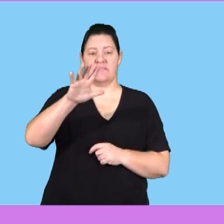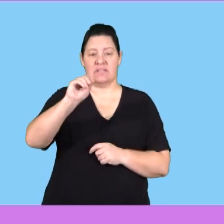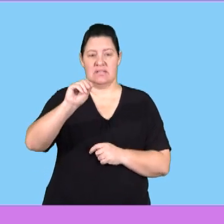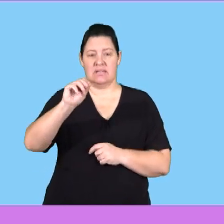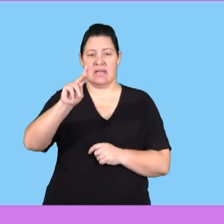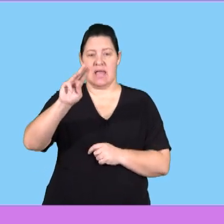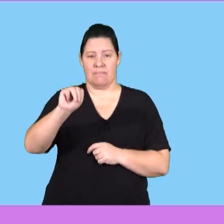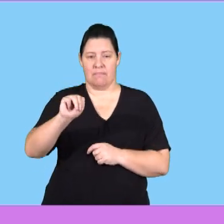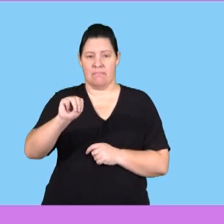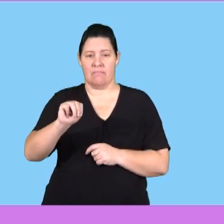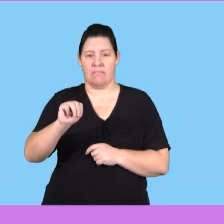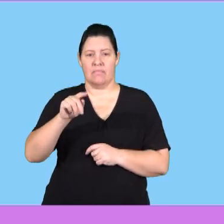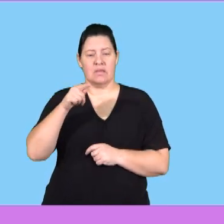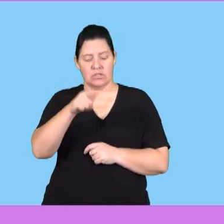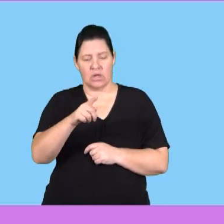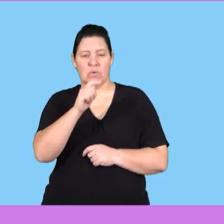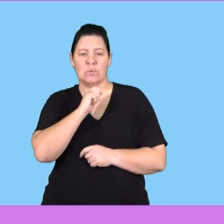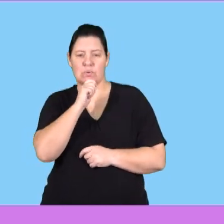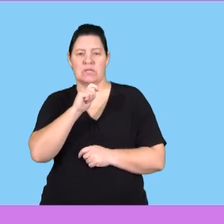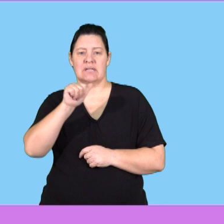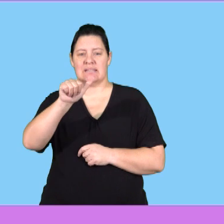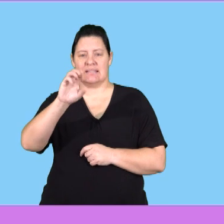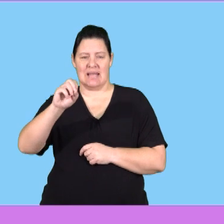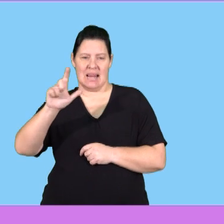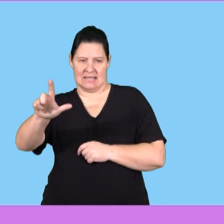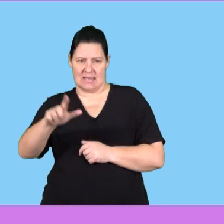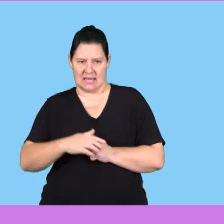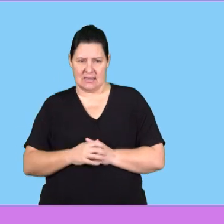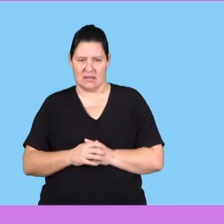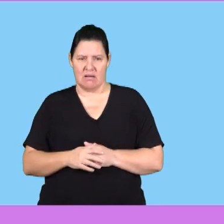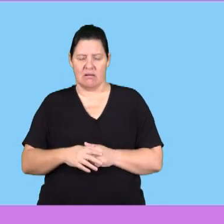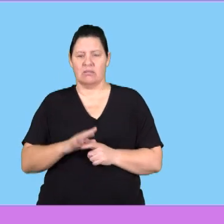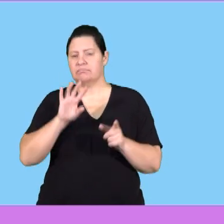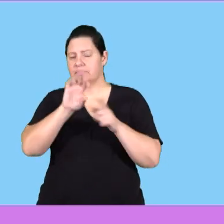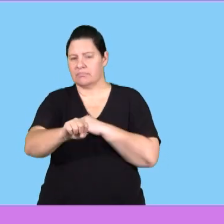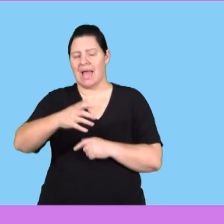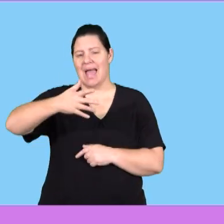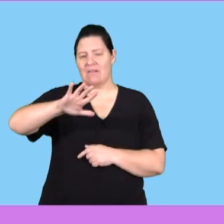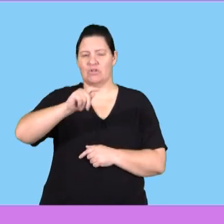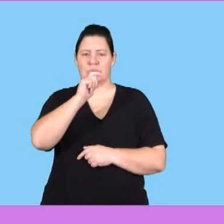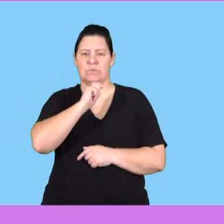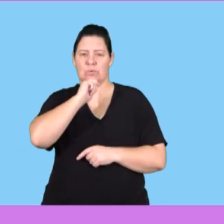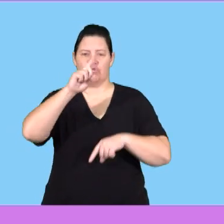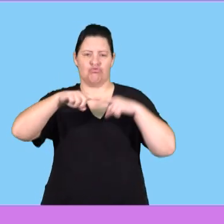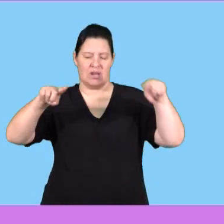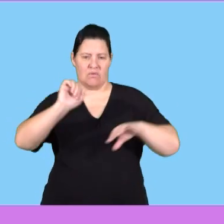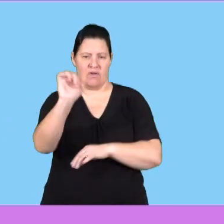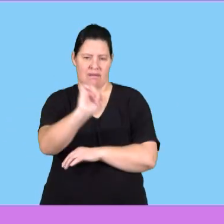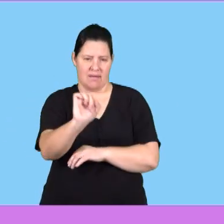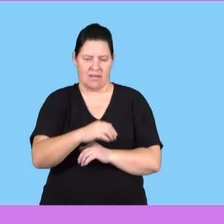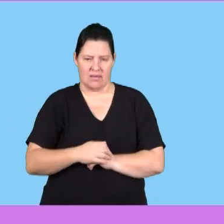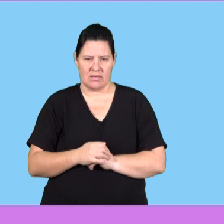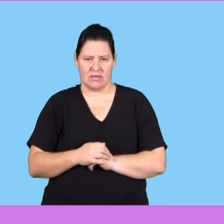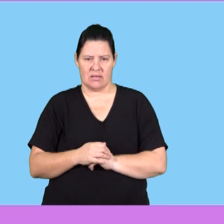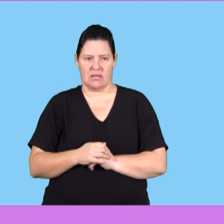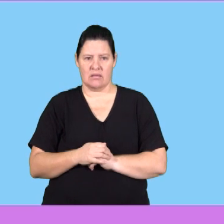650 kilometers and she used 60 liters. Determine the average consumption rate of her